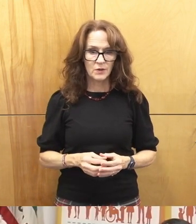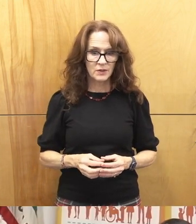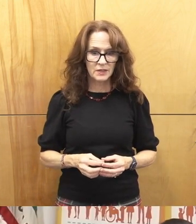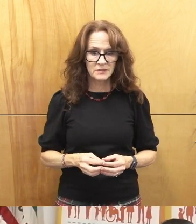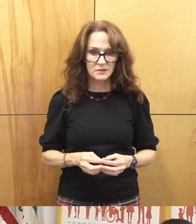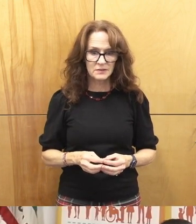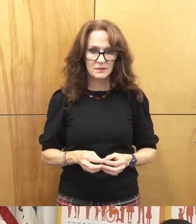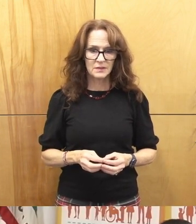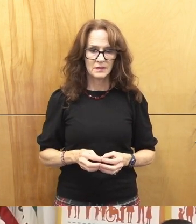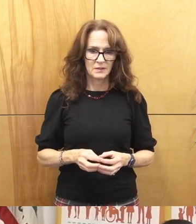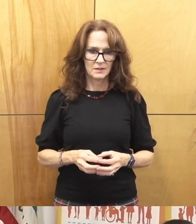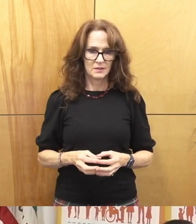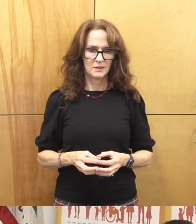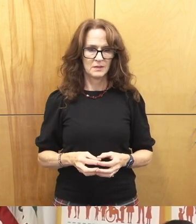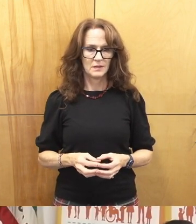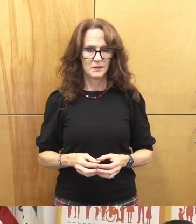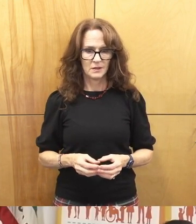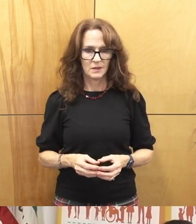Would